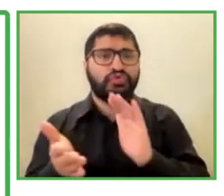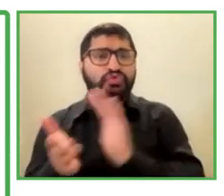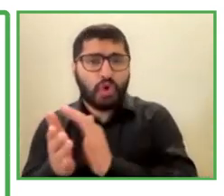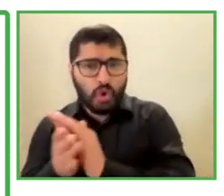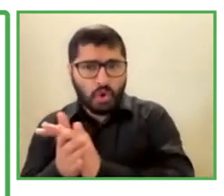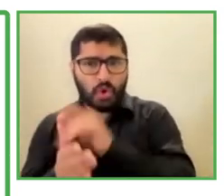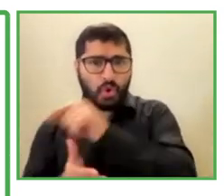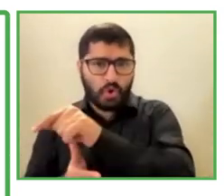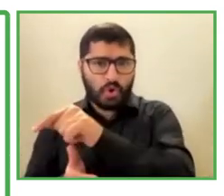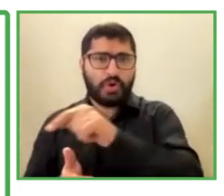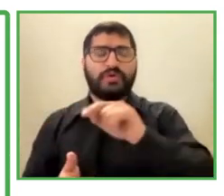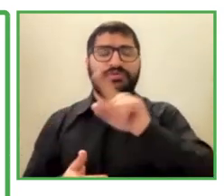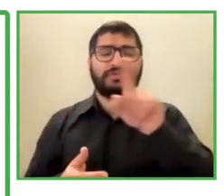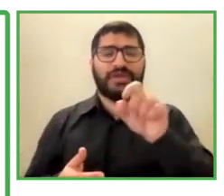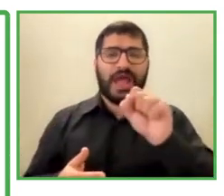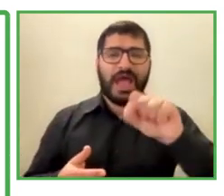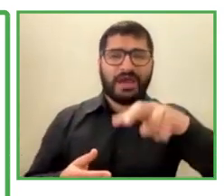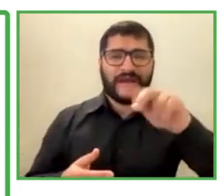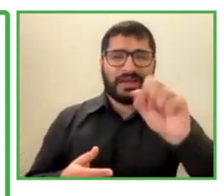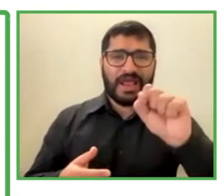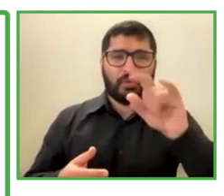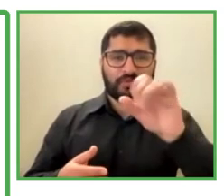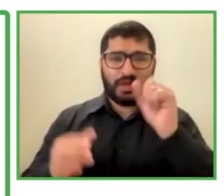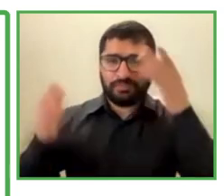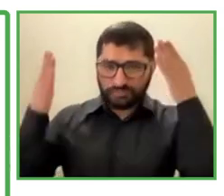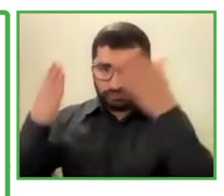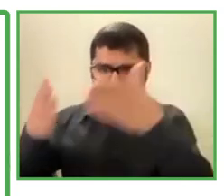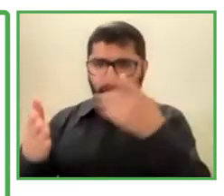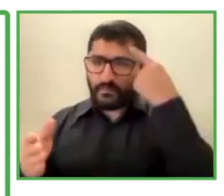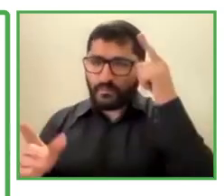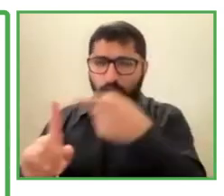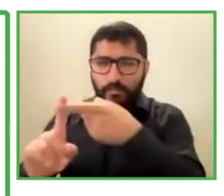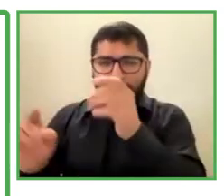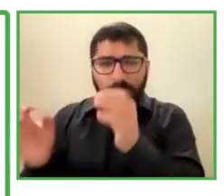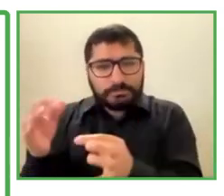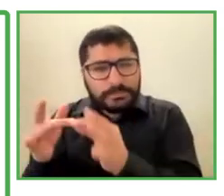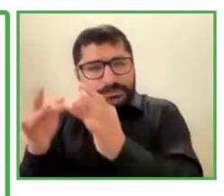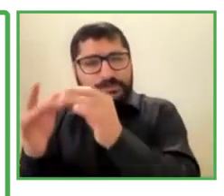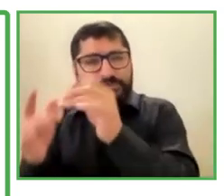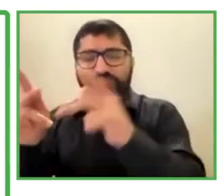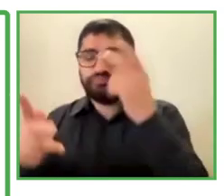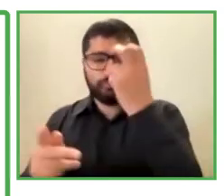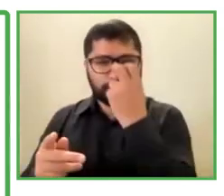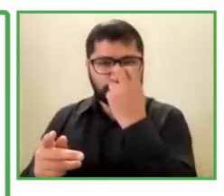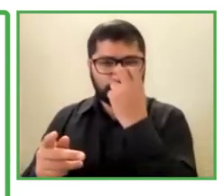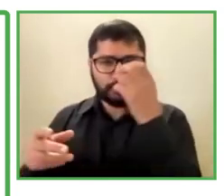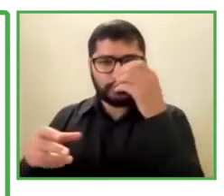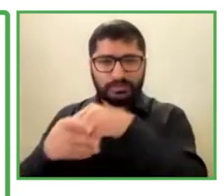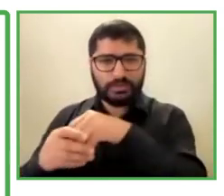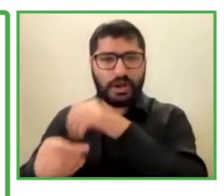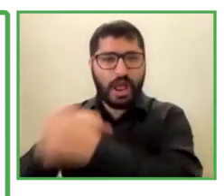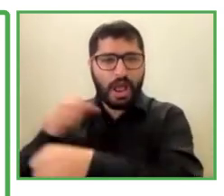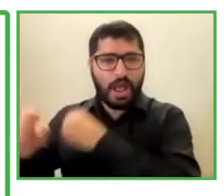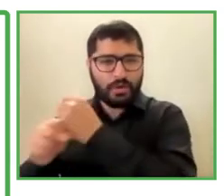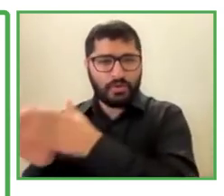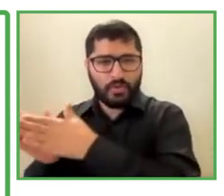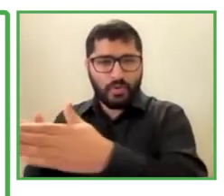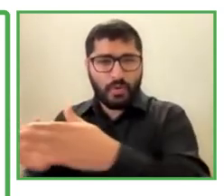is the first special school in Chile, which is for children from pre-K to eighth